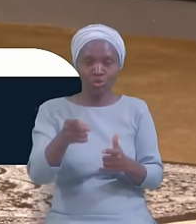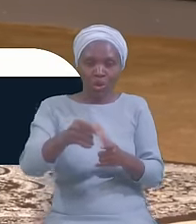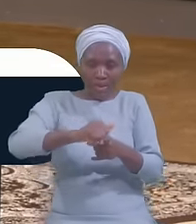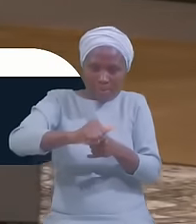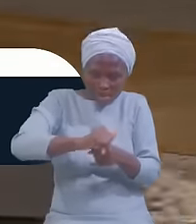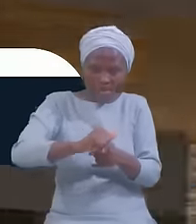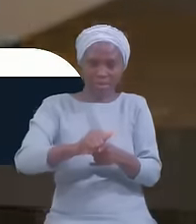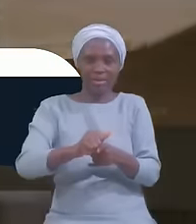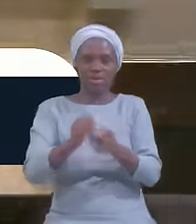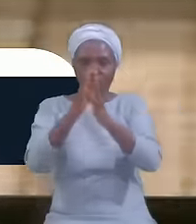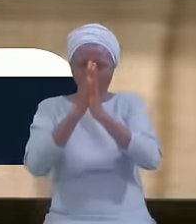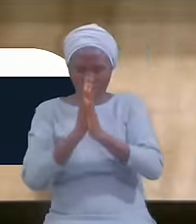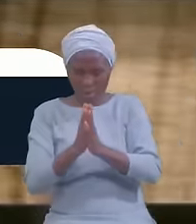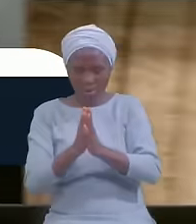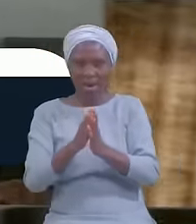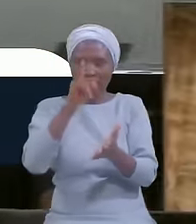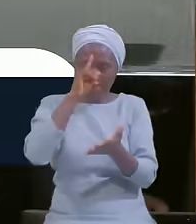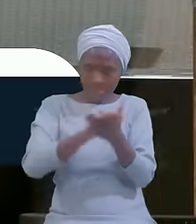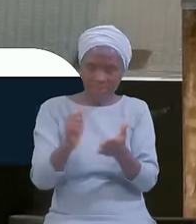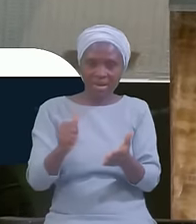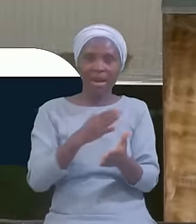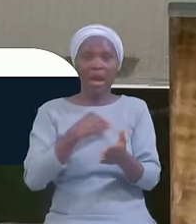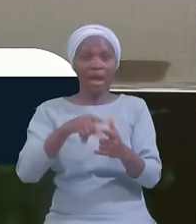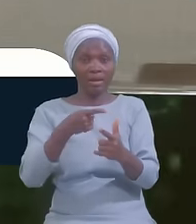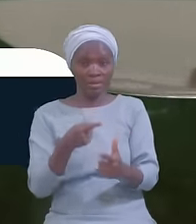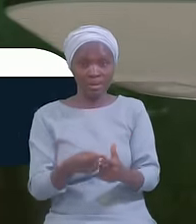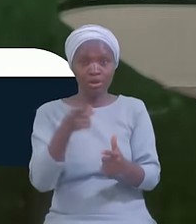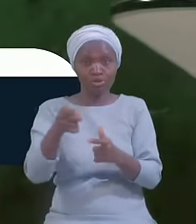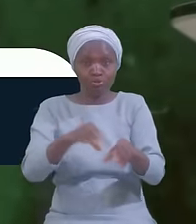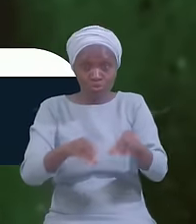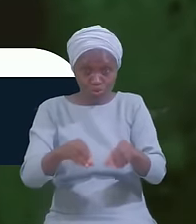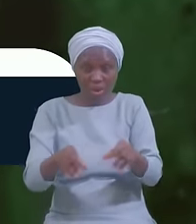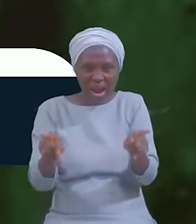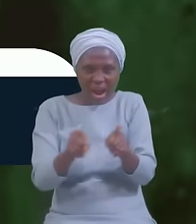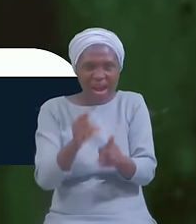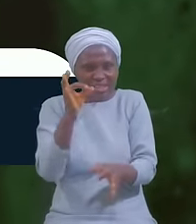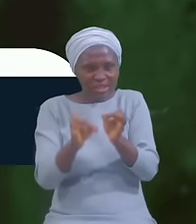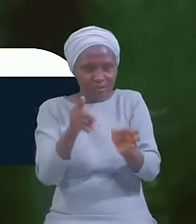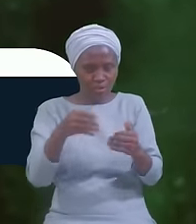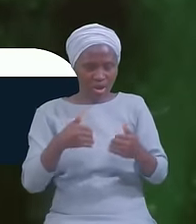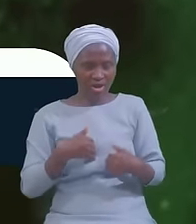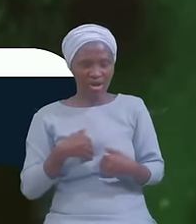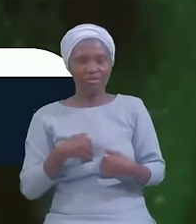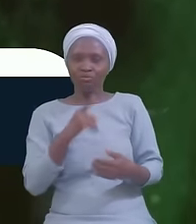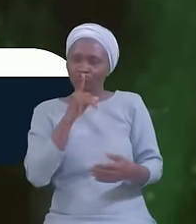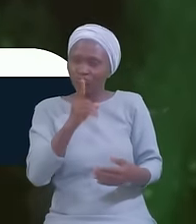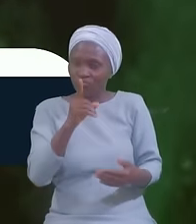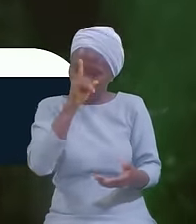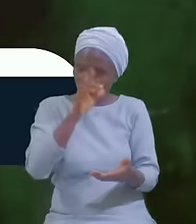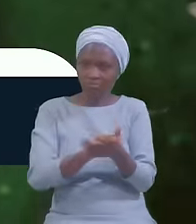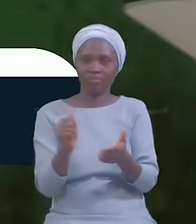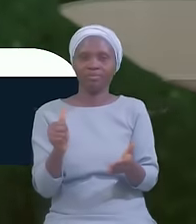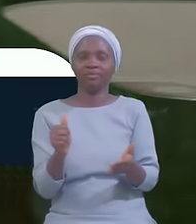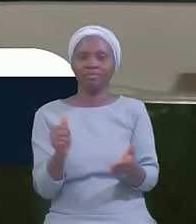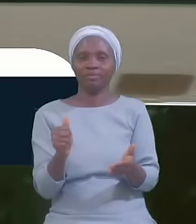act, you pray, you believe, and then you do as if you really believe. The acts